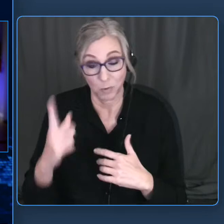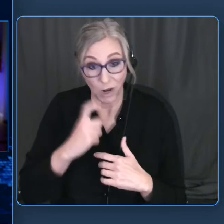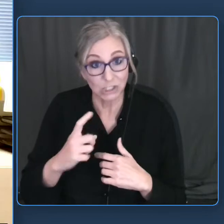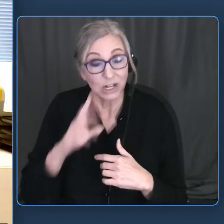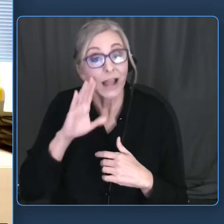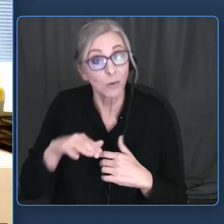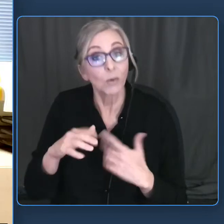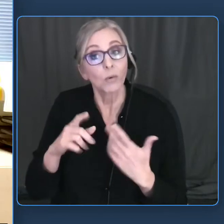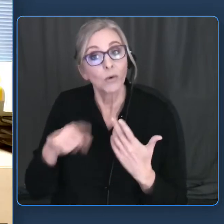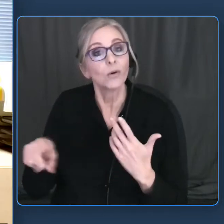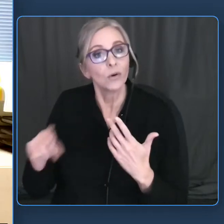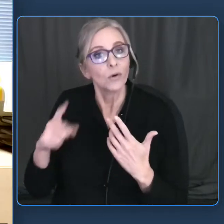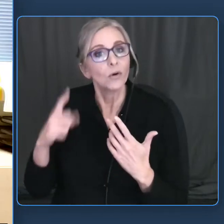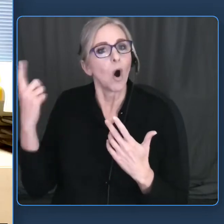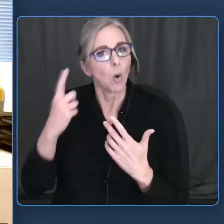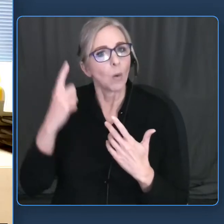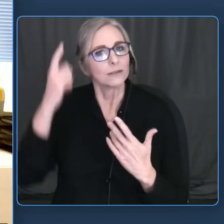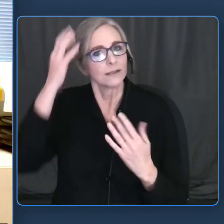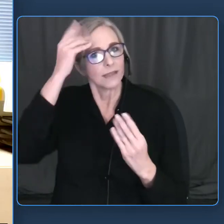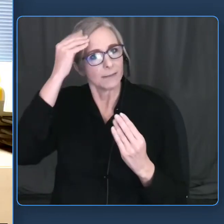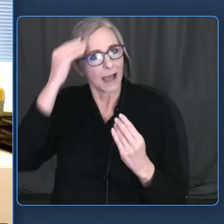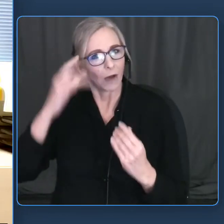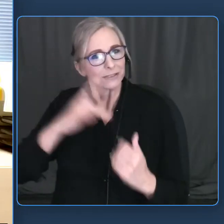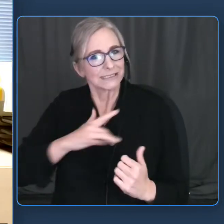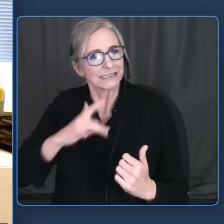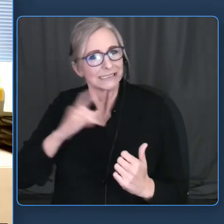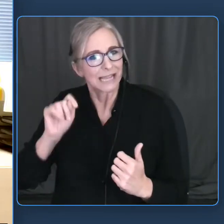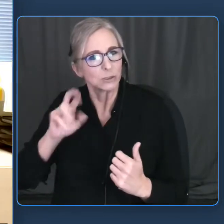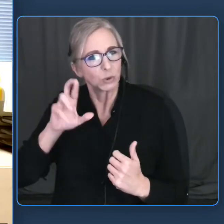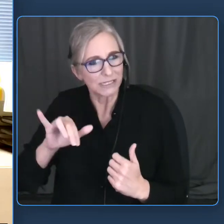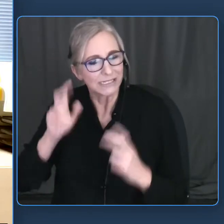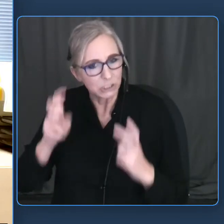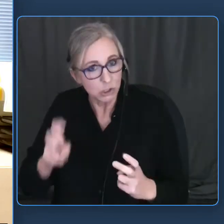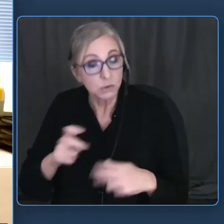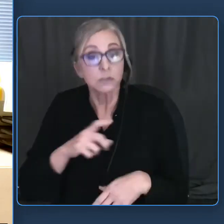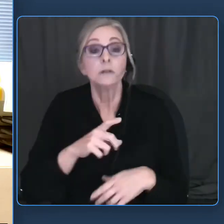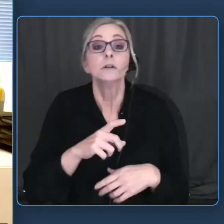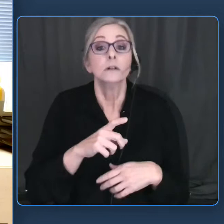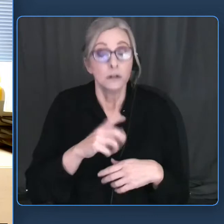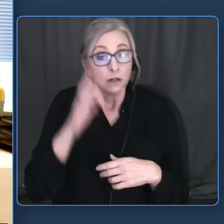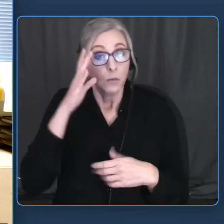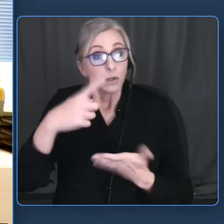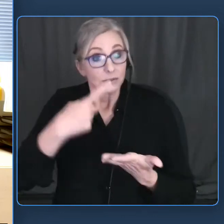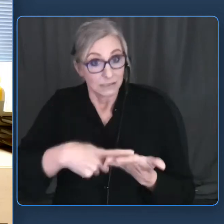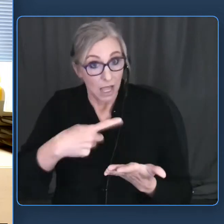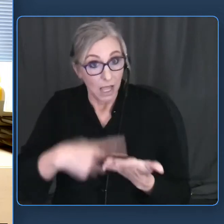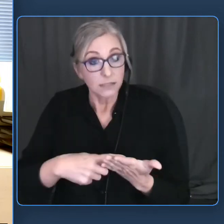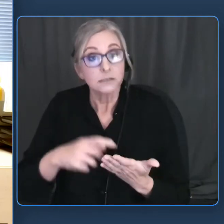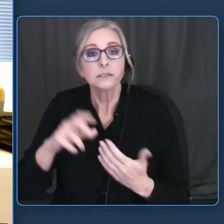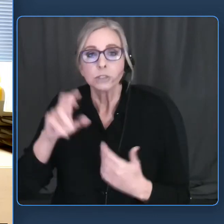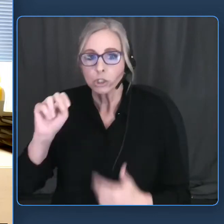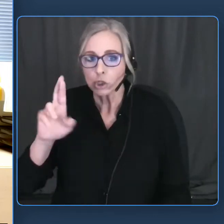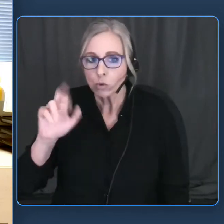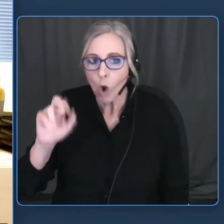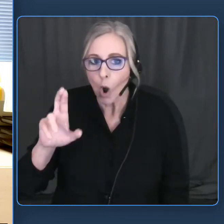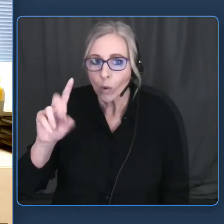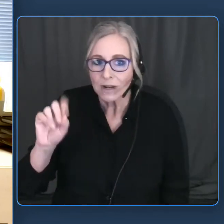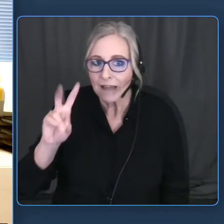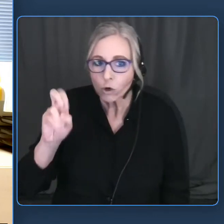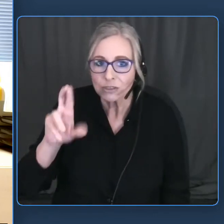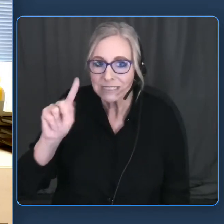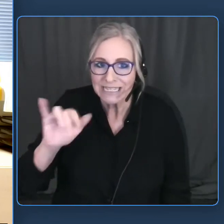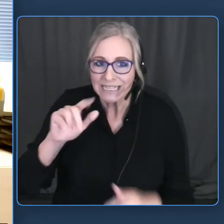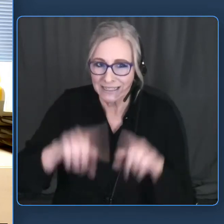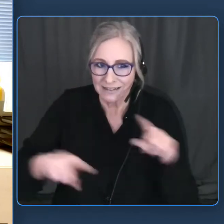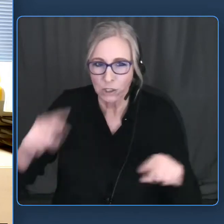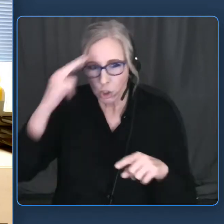And I know that you're always thinking about these things. We're actually going to be talking about neurodiversity next week.